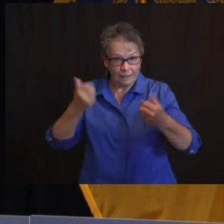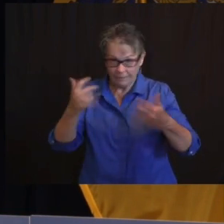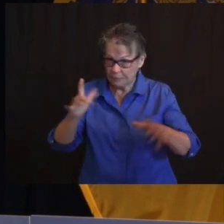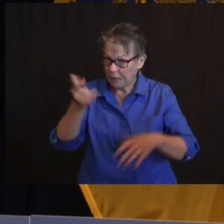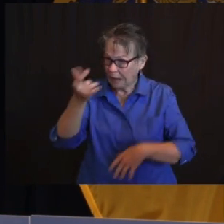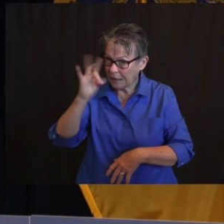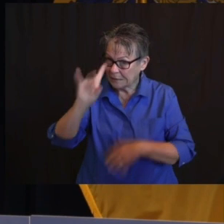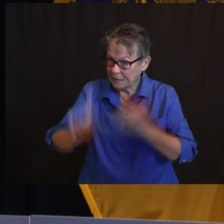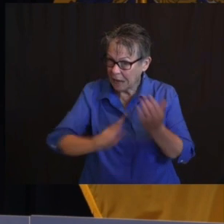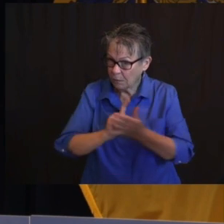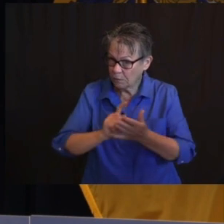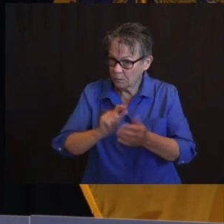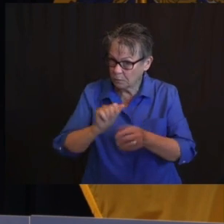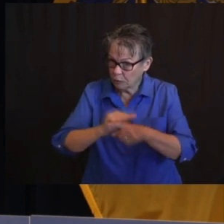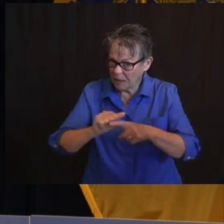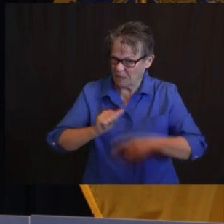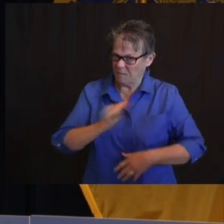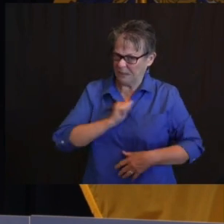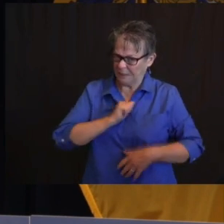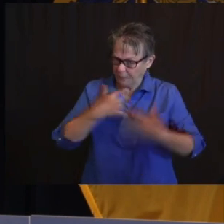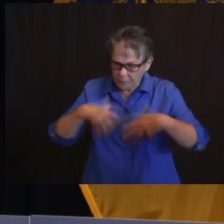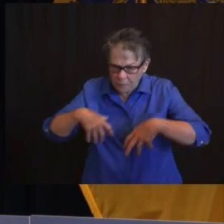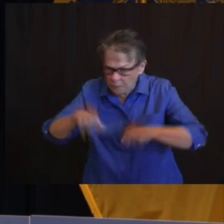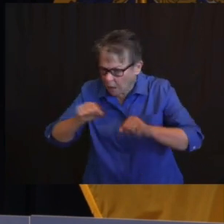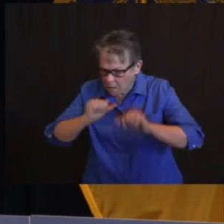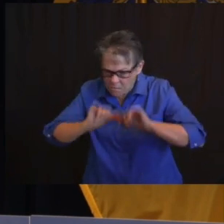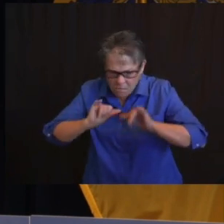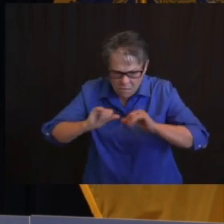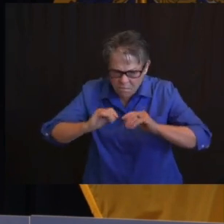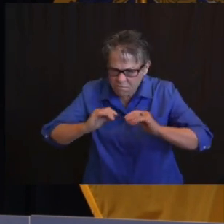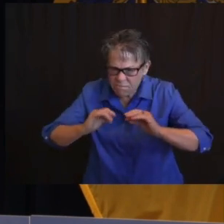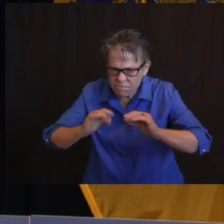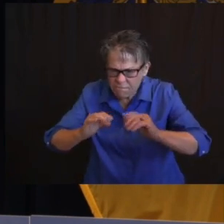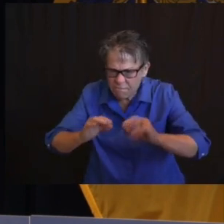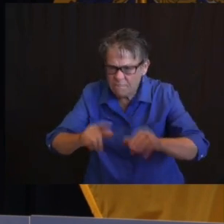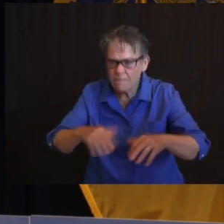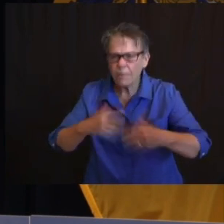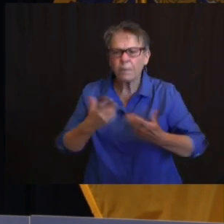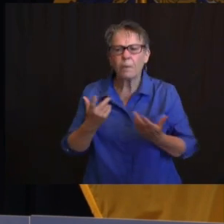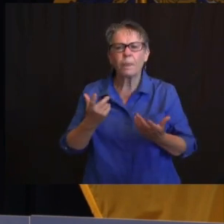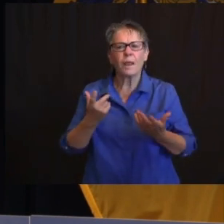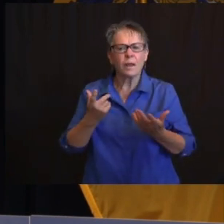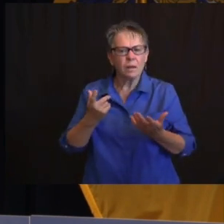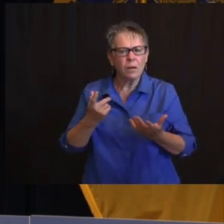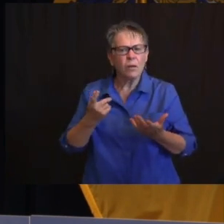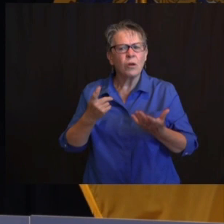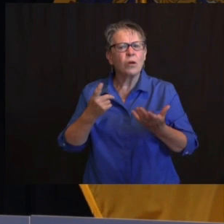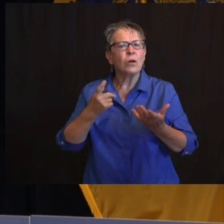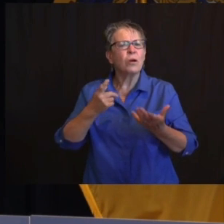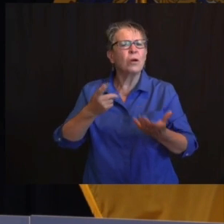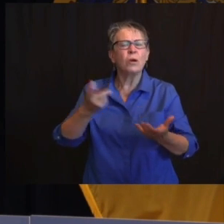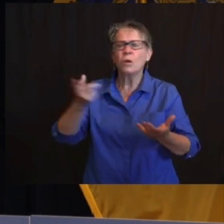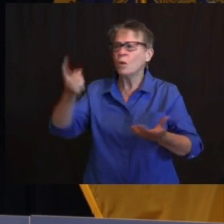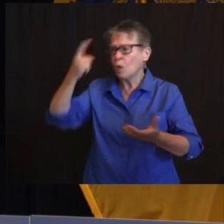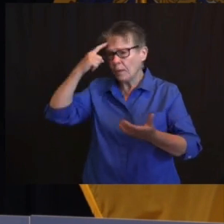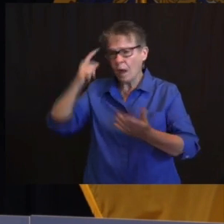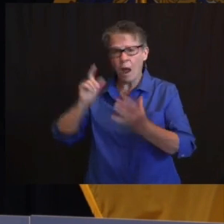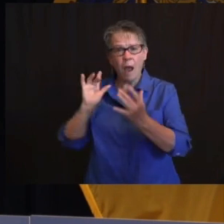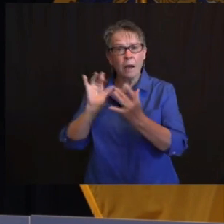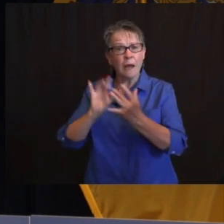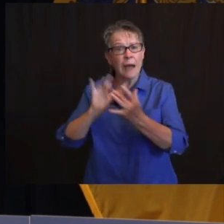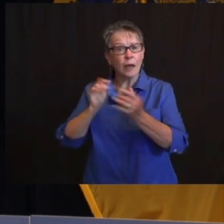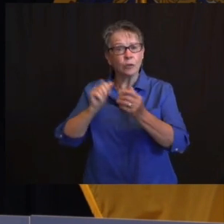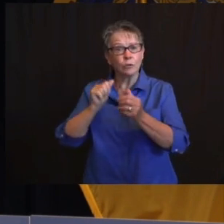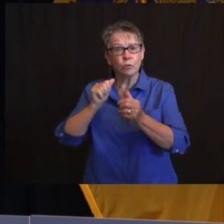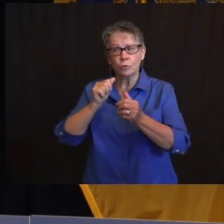contact tracer is not simply making calls. In training, we receive full understanding of the disease and its modes of